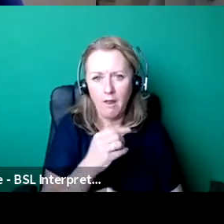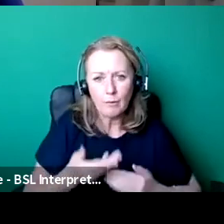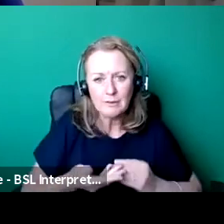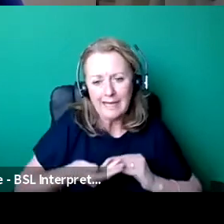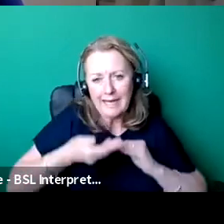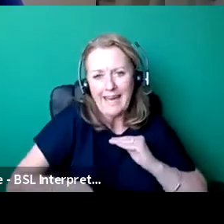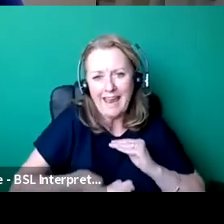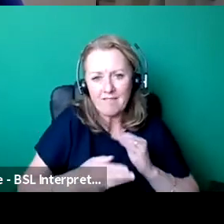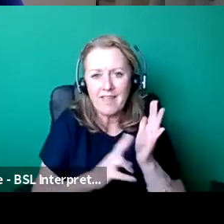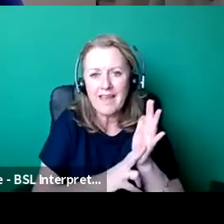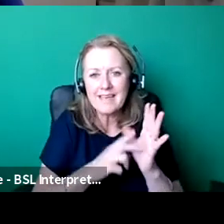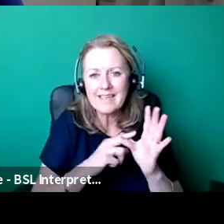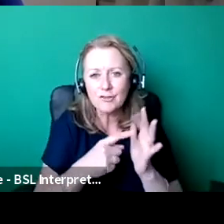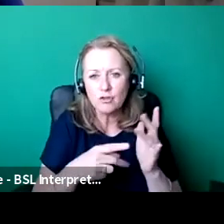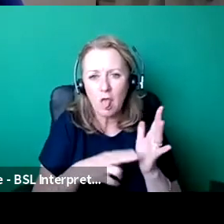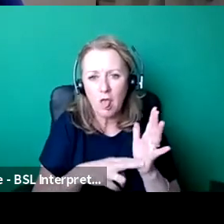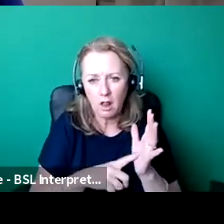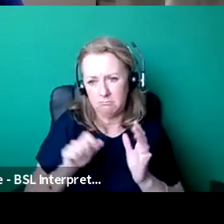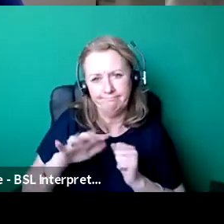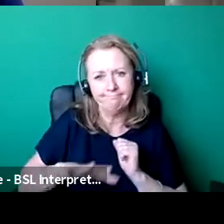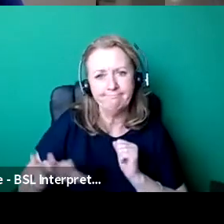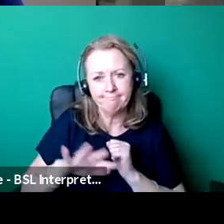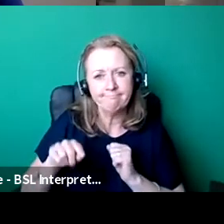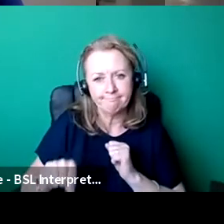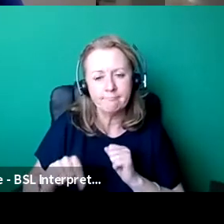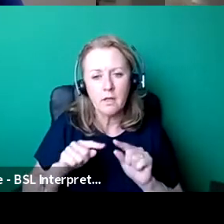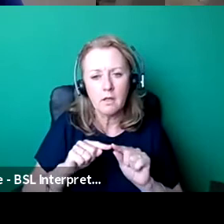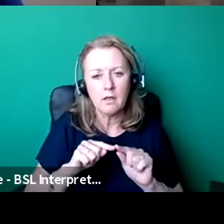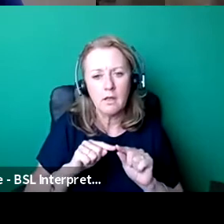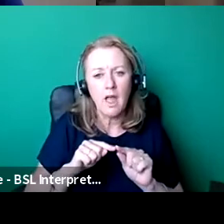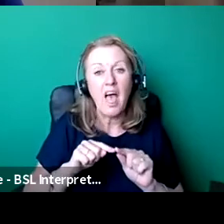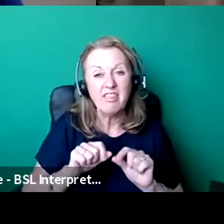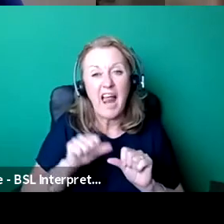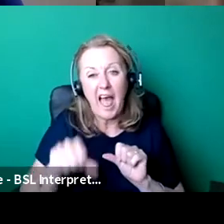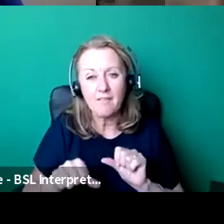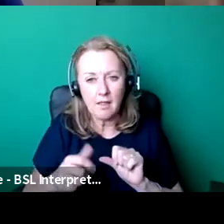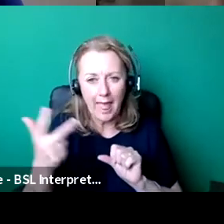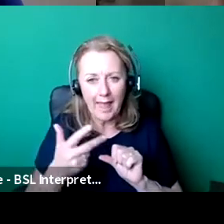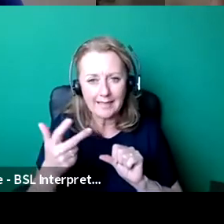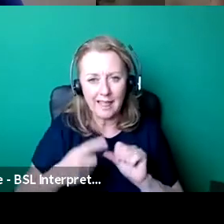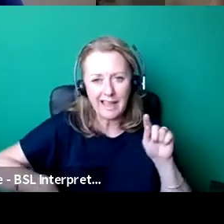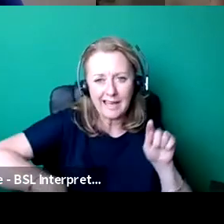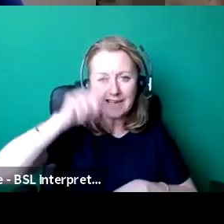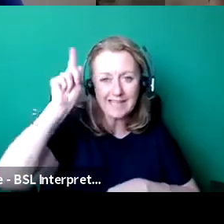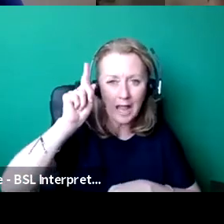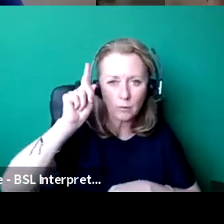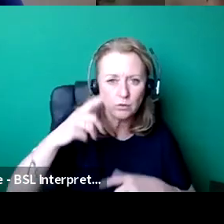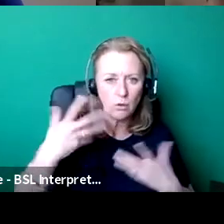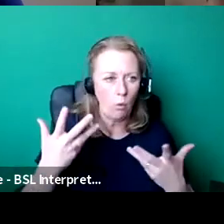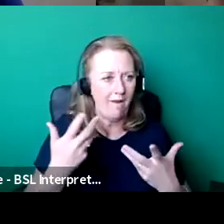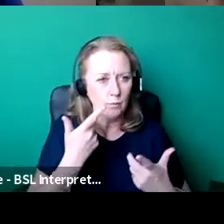And the children are allowed to stay in the country until they are 18. And after that, they get kicked out or they find some sort of sponsorship or a